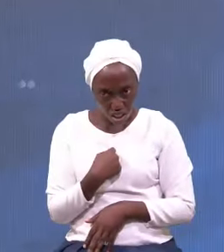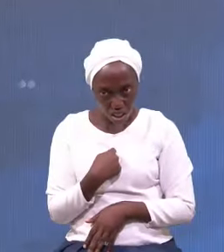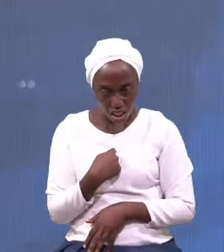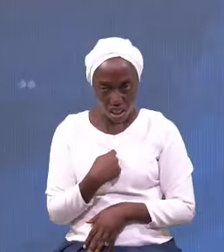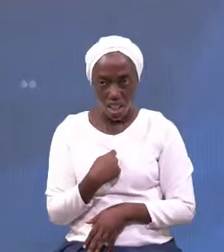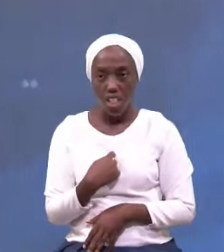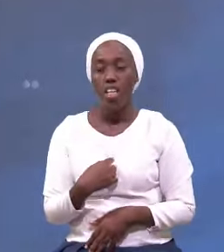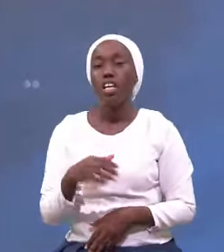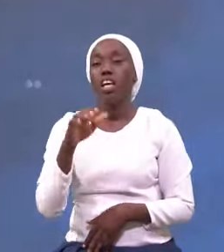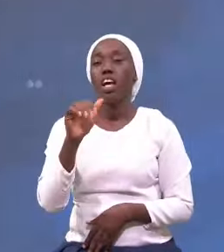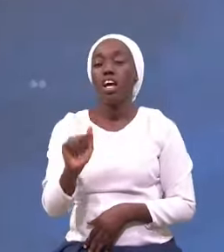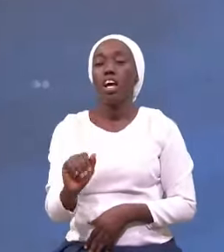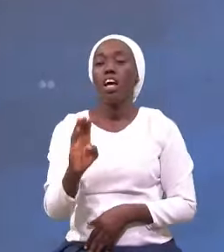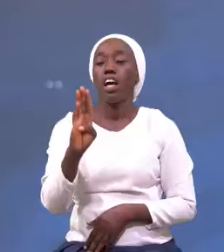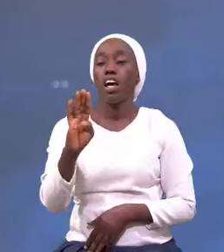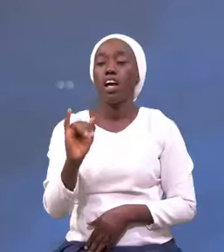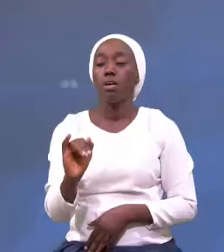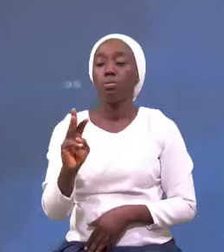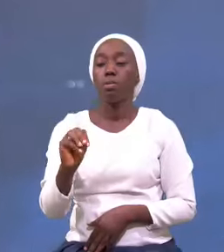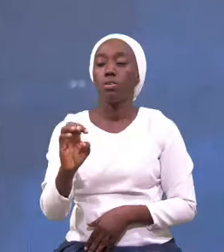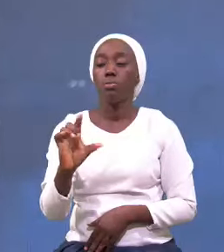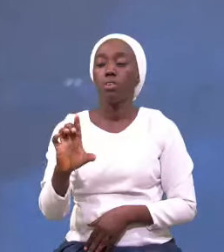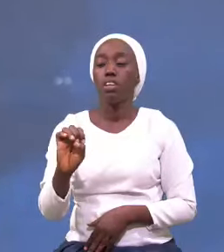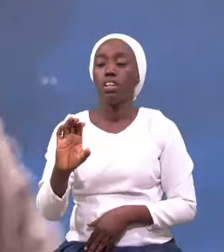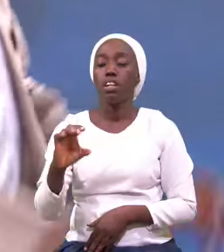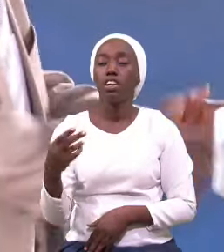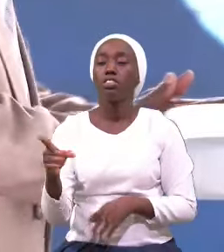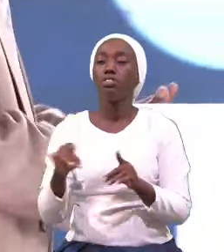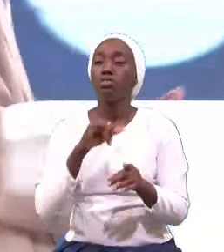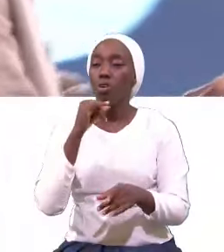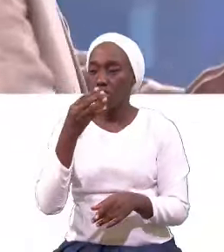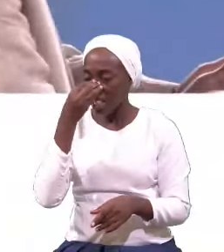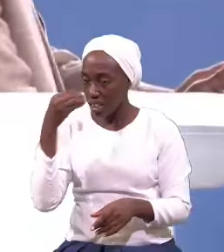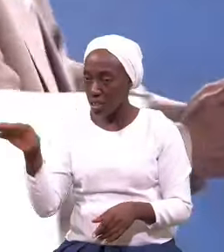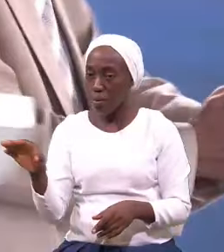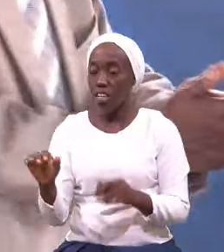Abimelech did not despise Abraham.